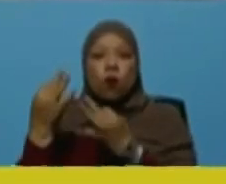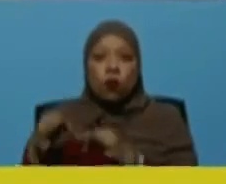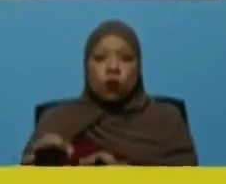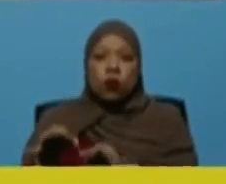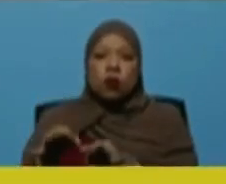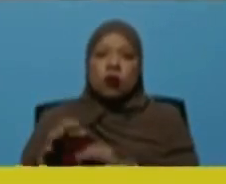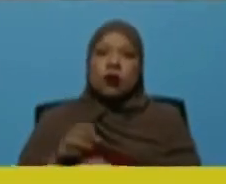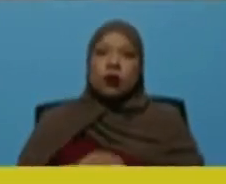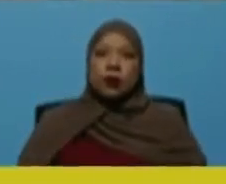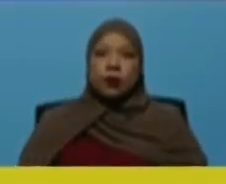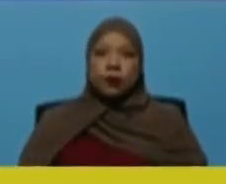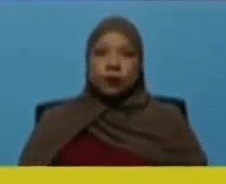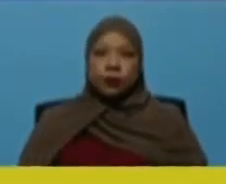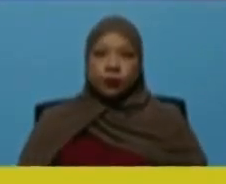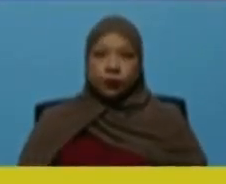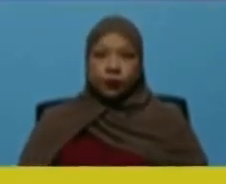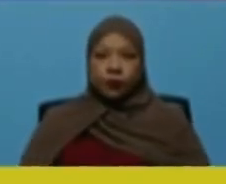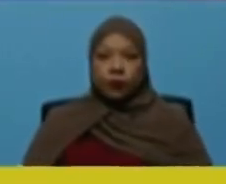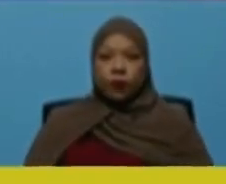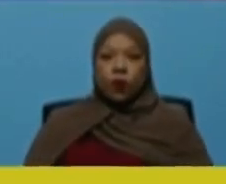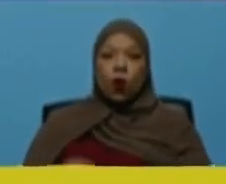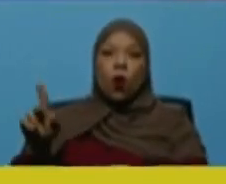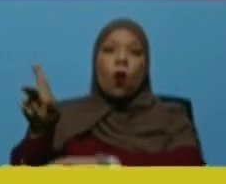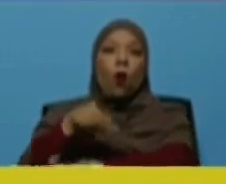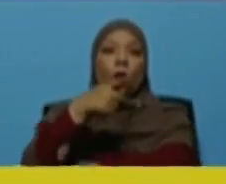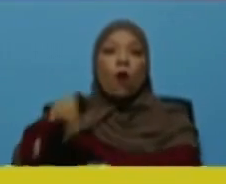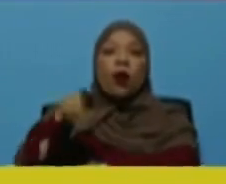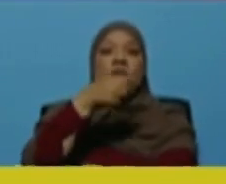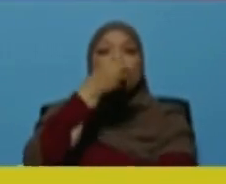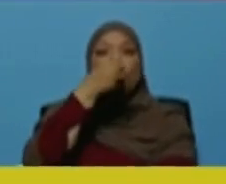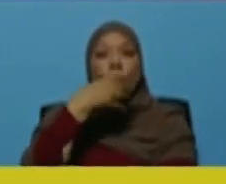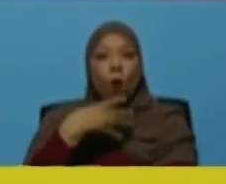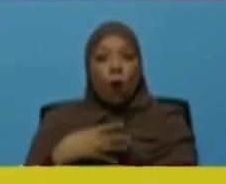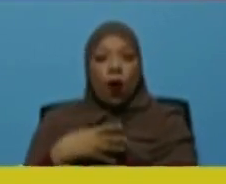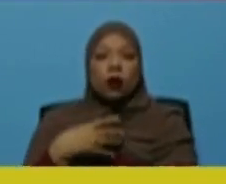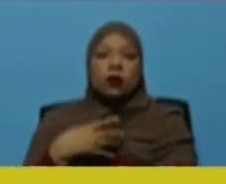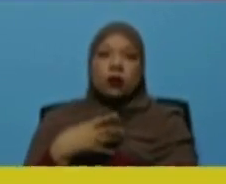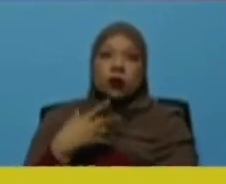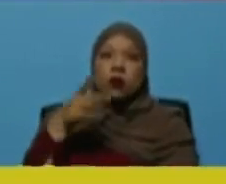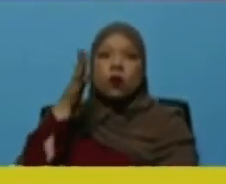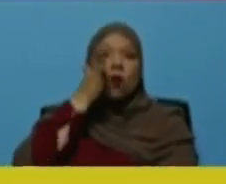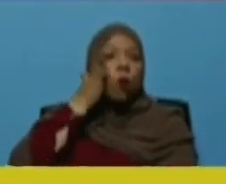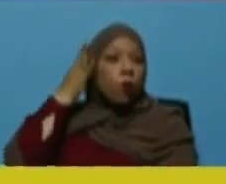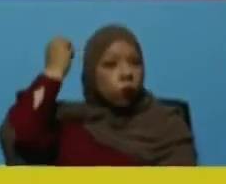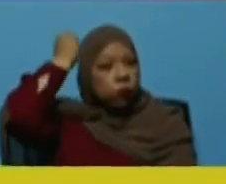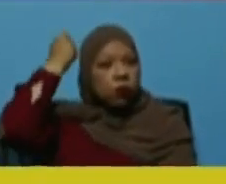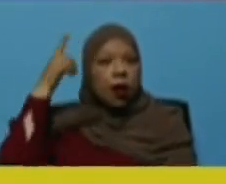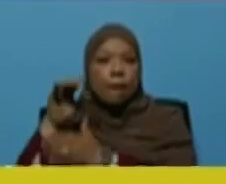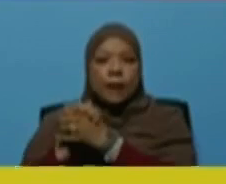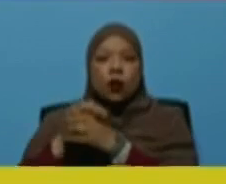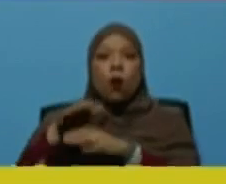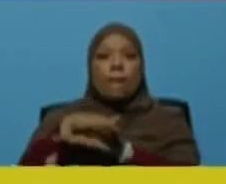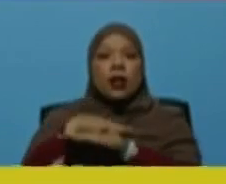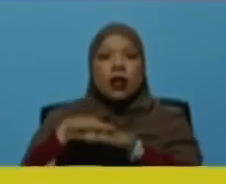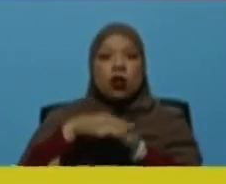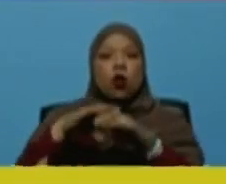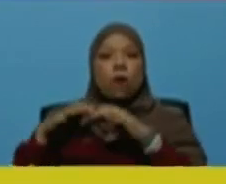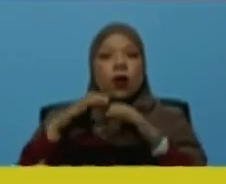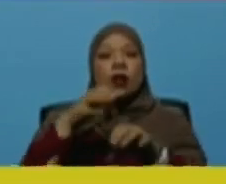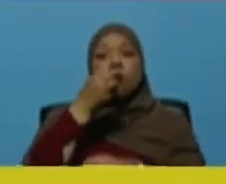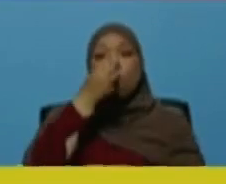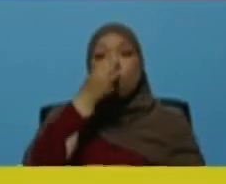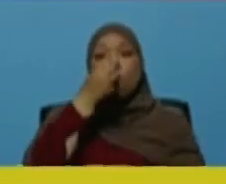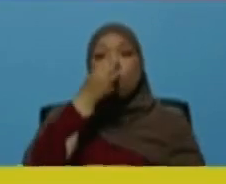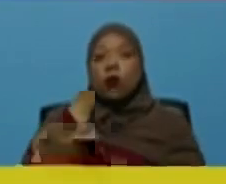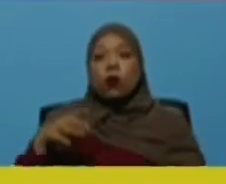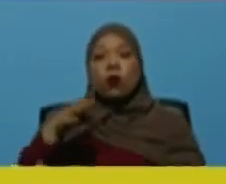there, for a good poetry. Ñañez, a great poet, Pablo Neruda.